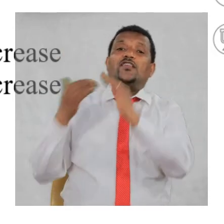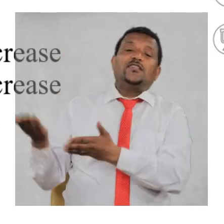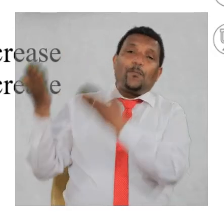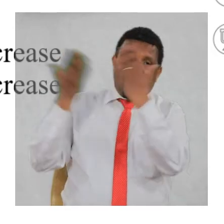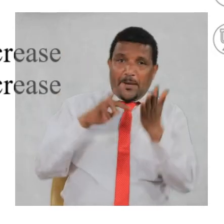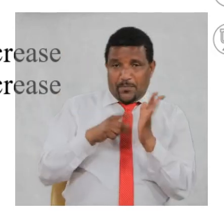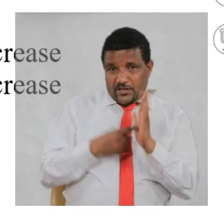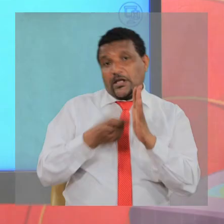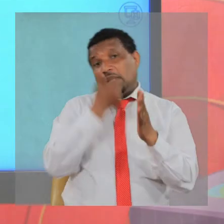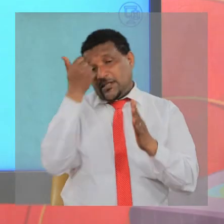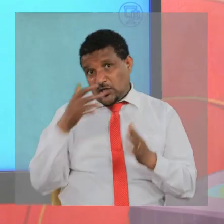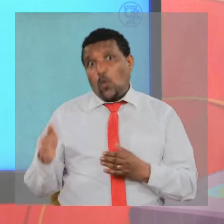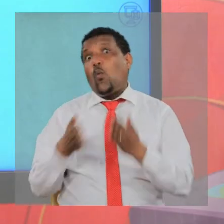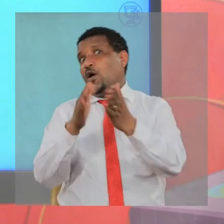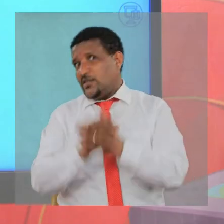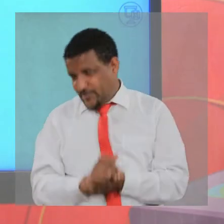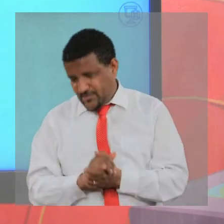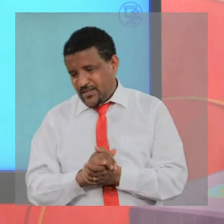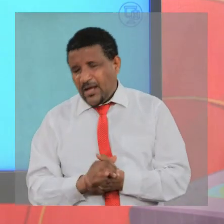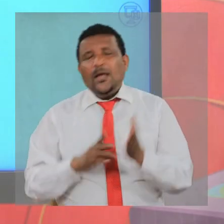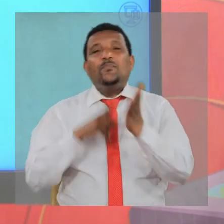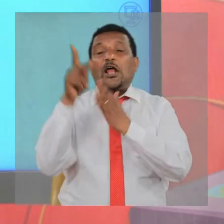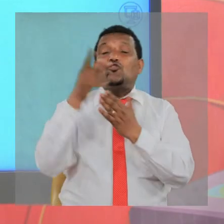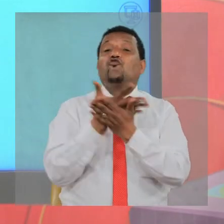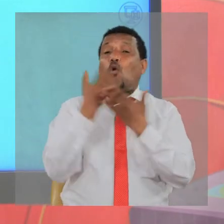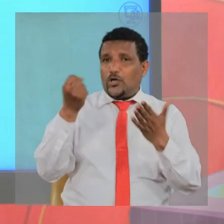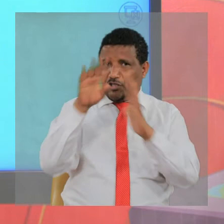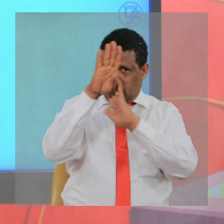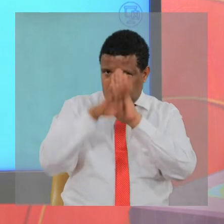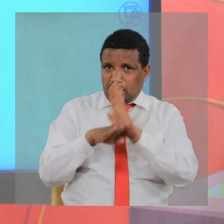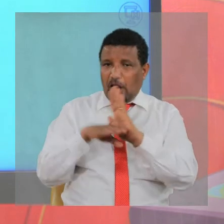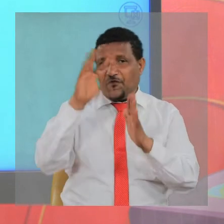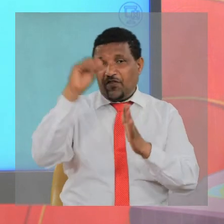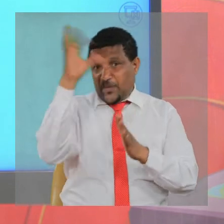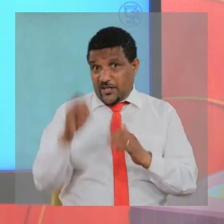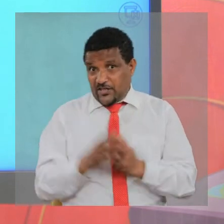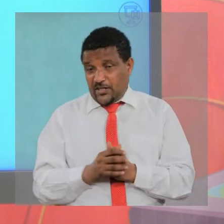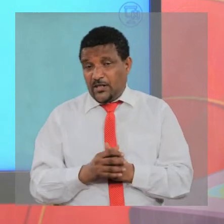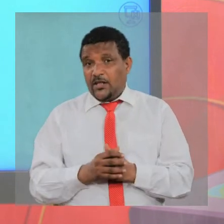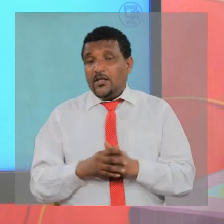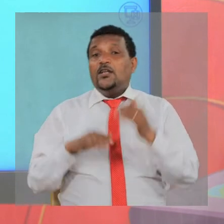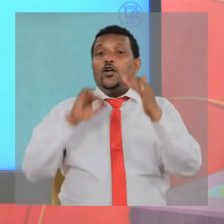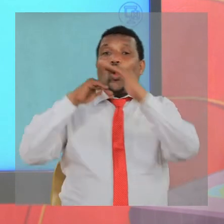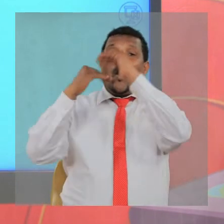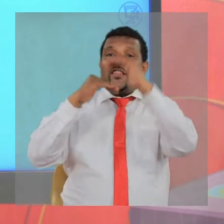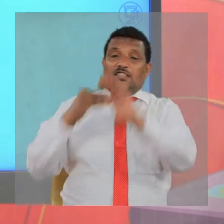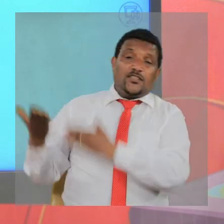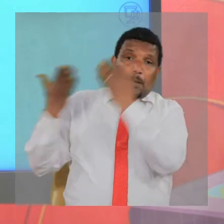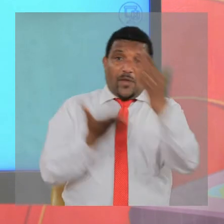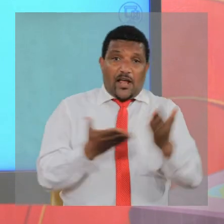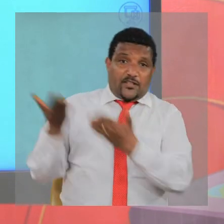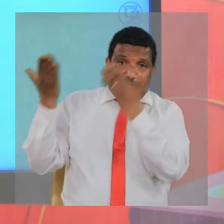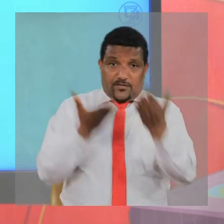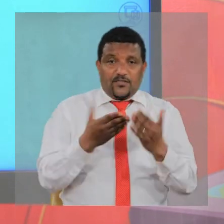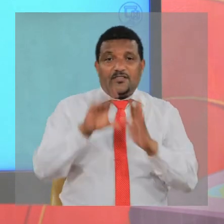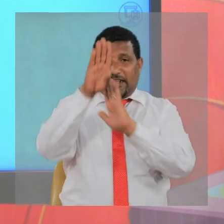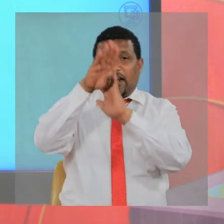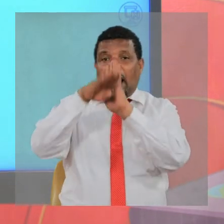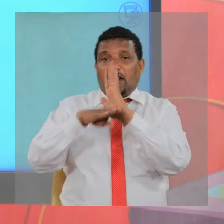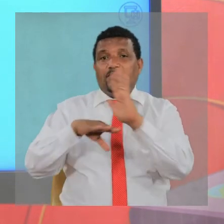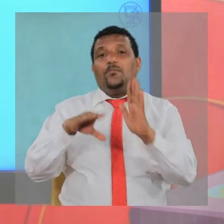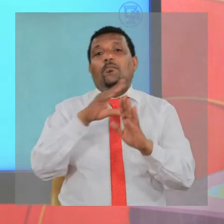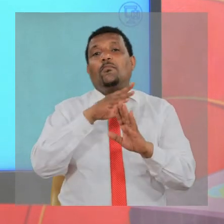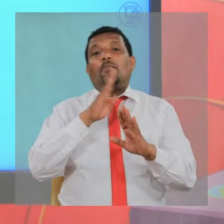Means, in other words, if the price of a commodity declines by 50%, then the quantity supplied